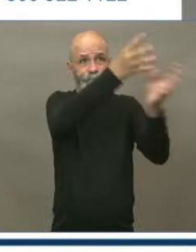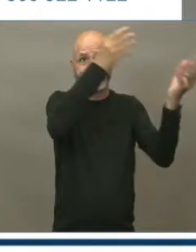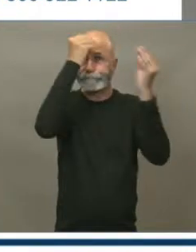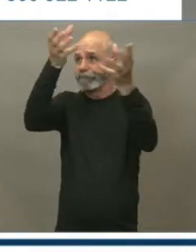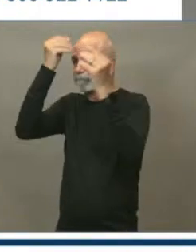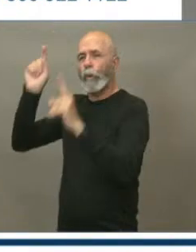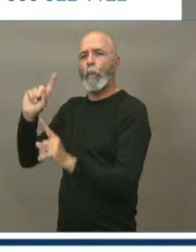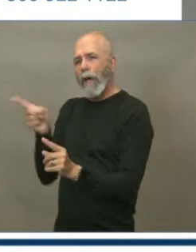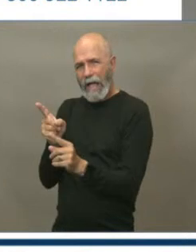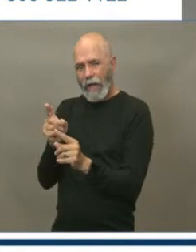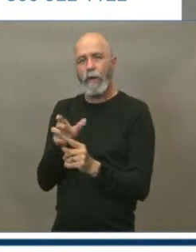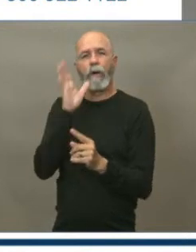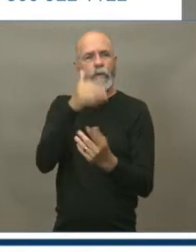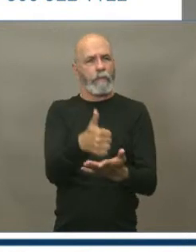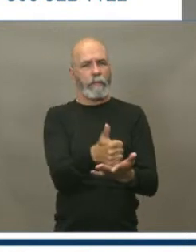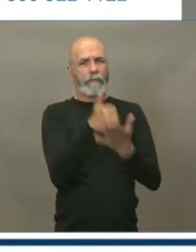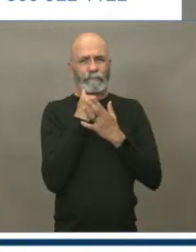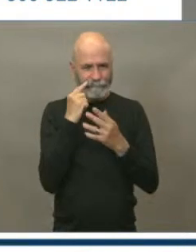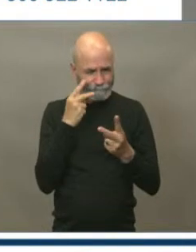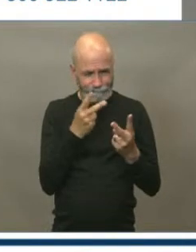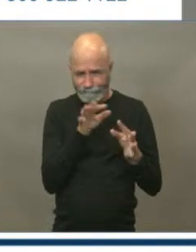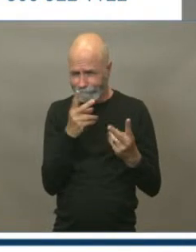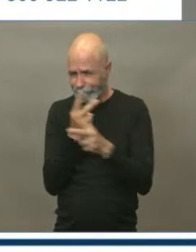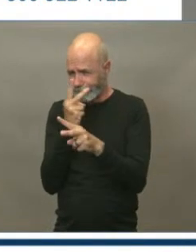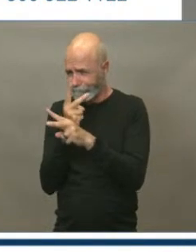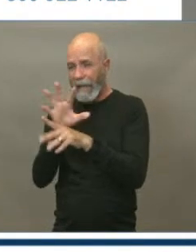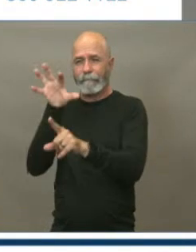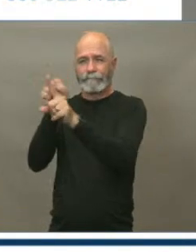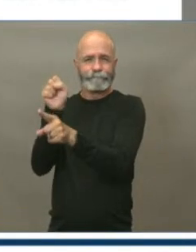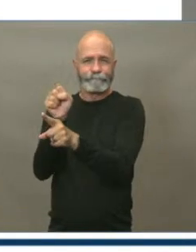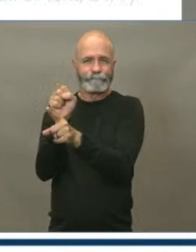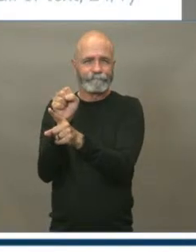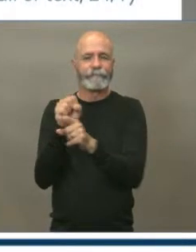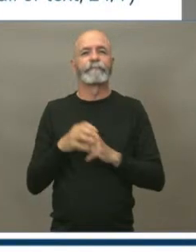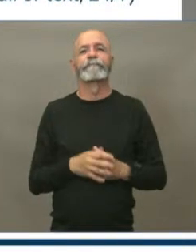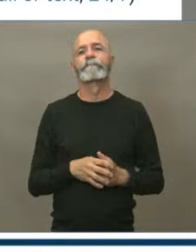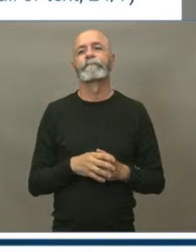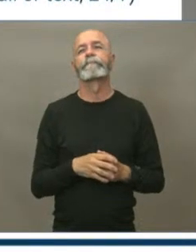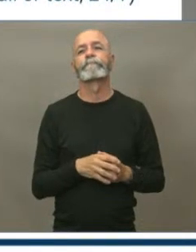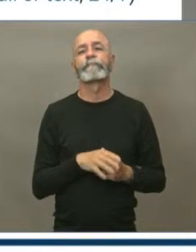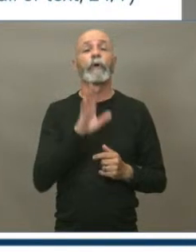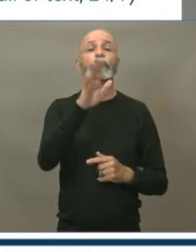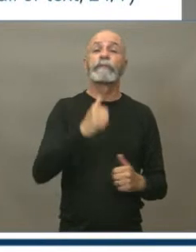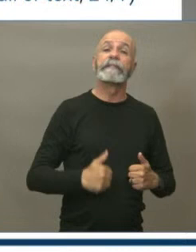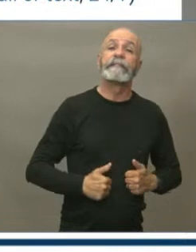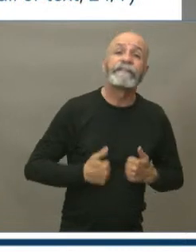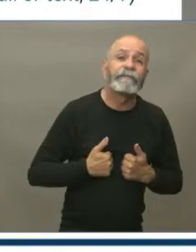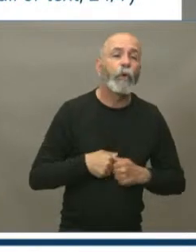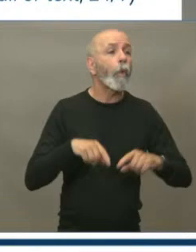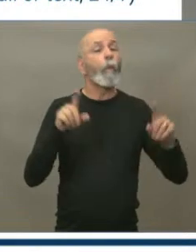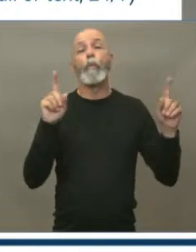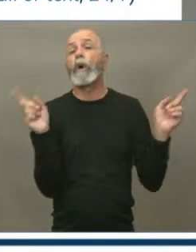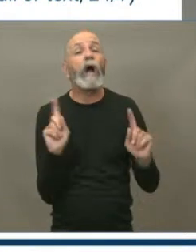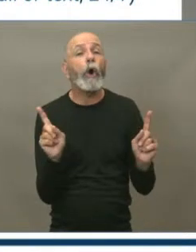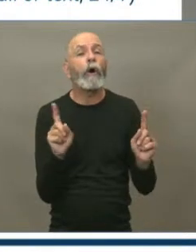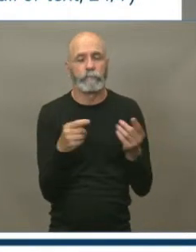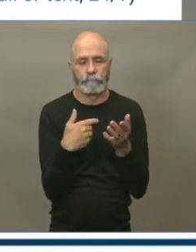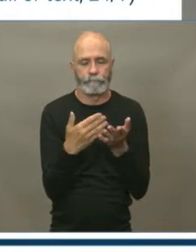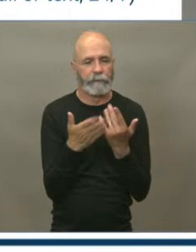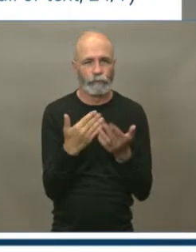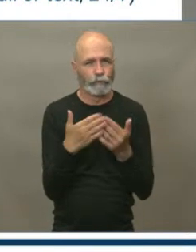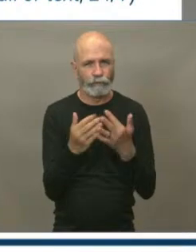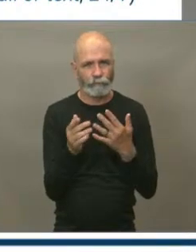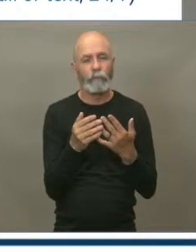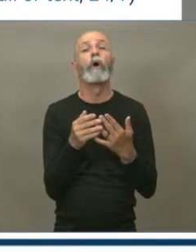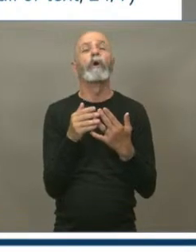stops the spread. Regardless of what health zone you live in, what part of the province you live in, assume COVID is in